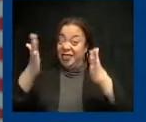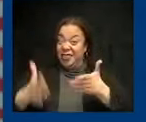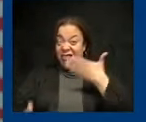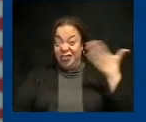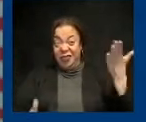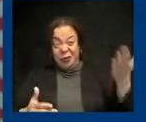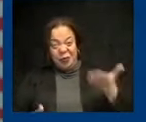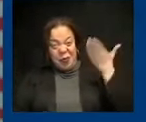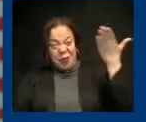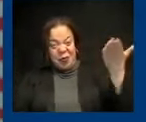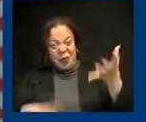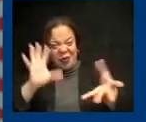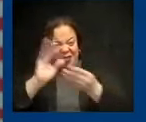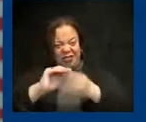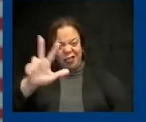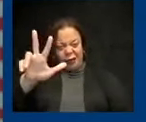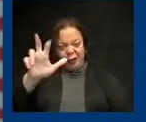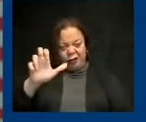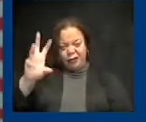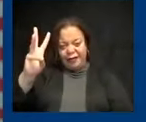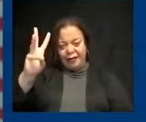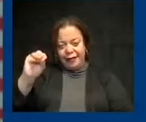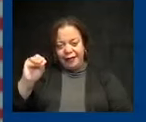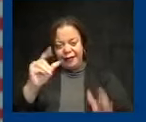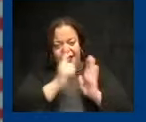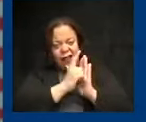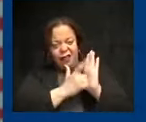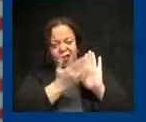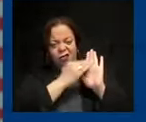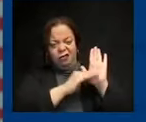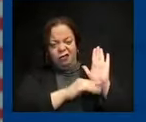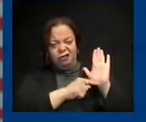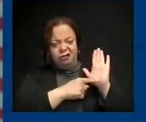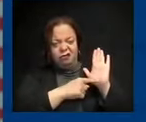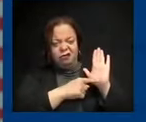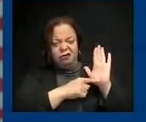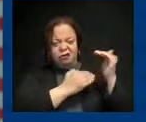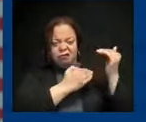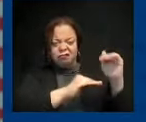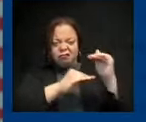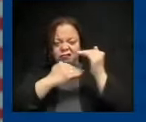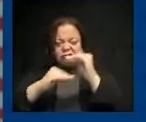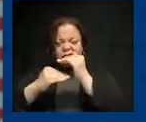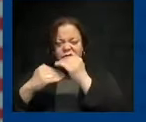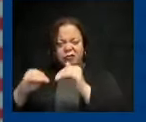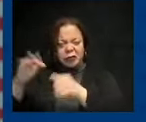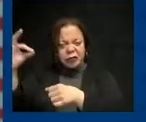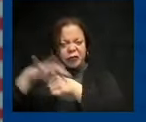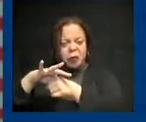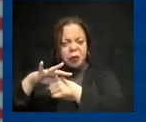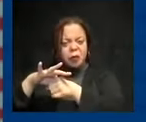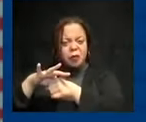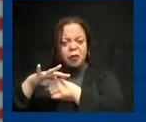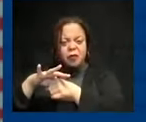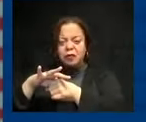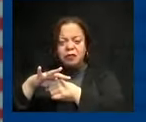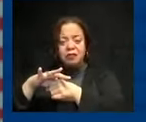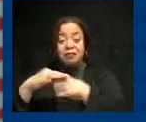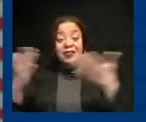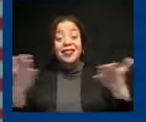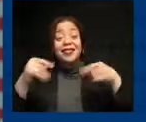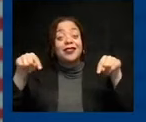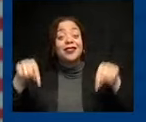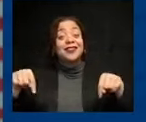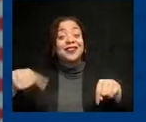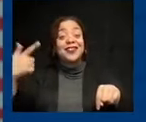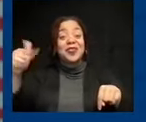360 laws to restrict voting access, and it's not just here in Georgia. We are seeing similar